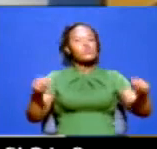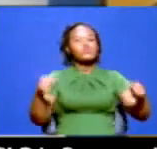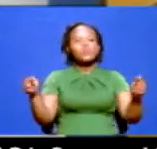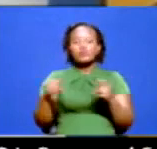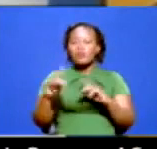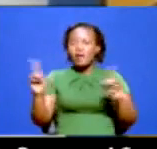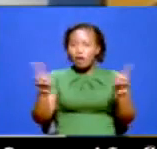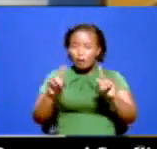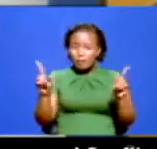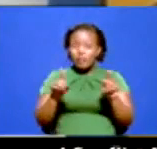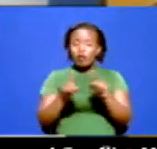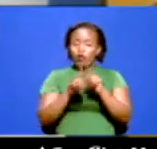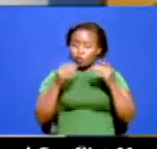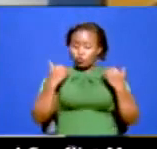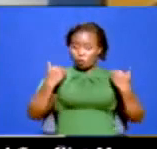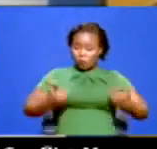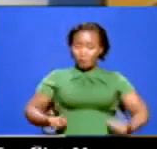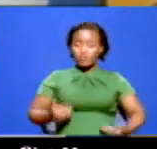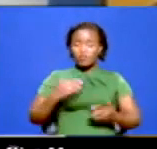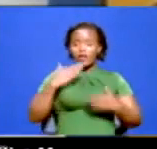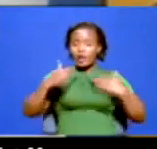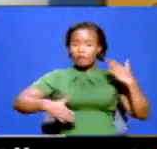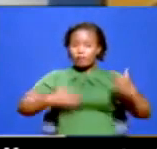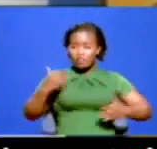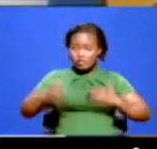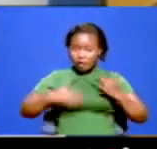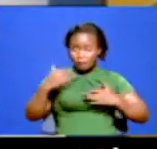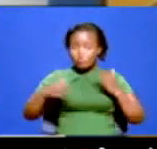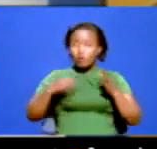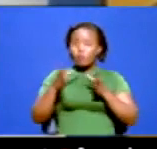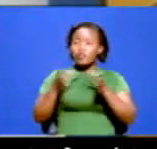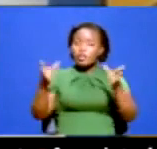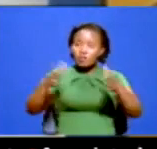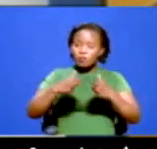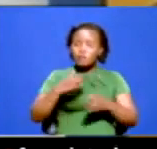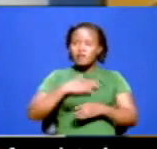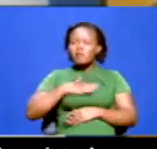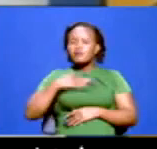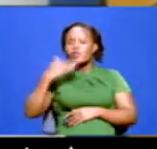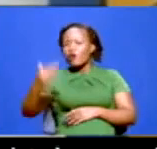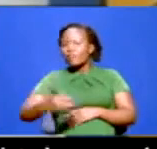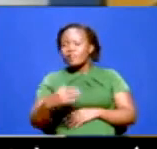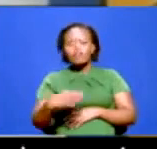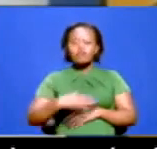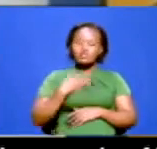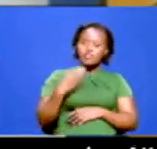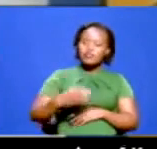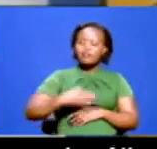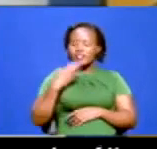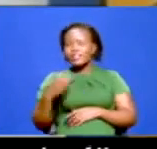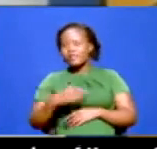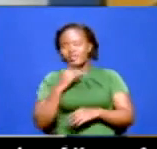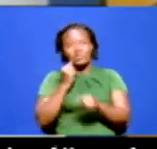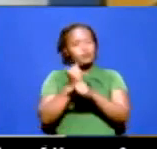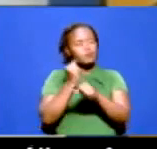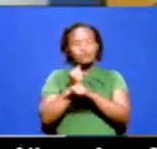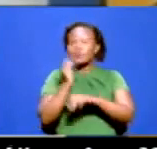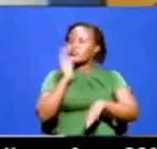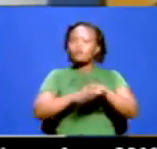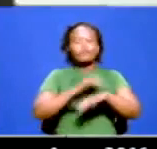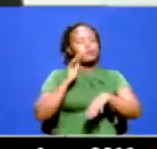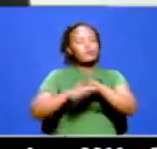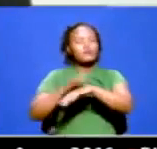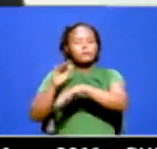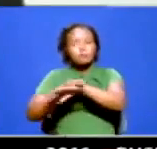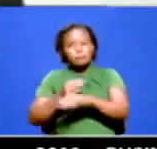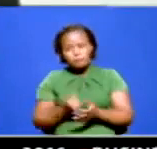personally very happy with the troops that I normally visit very often. They're doing a great job. All right. Yeah. As we wind up, let's talk